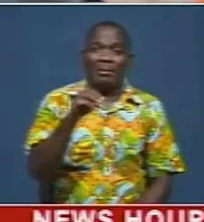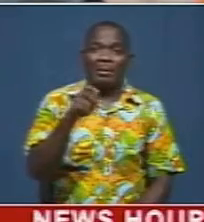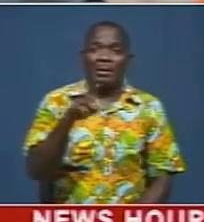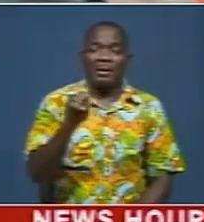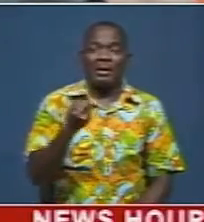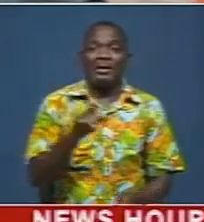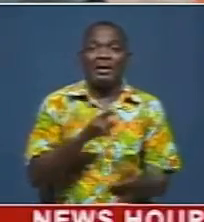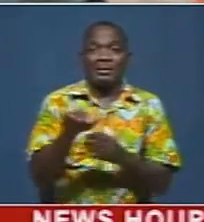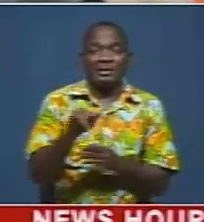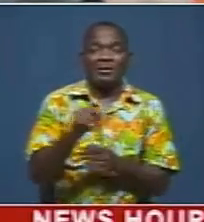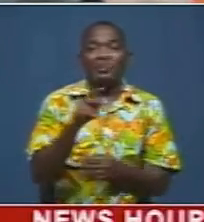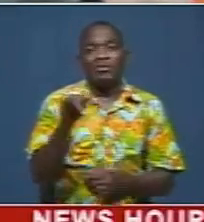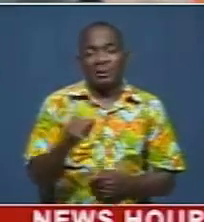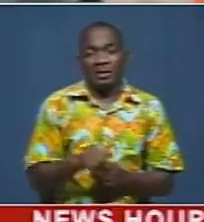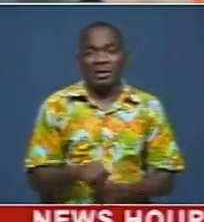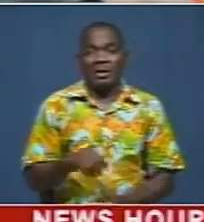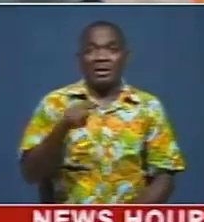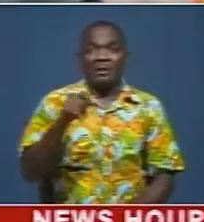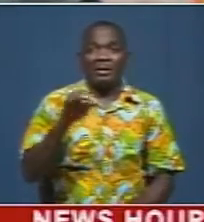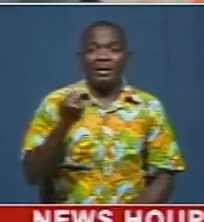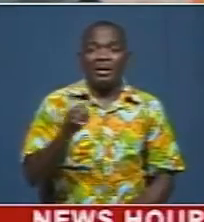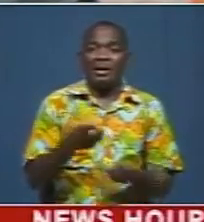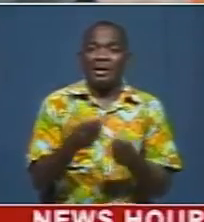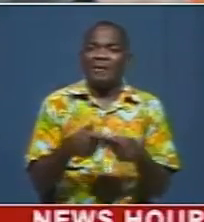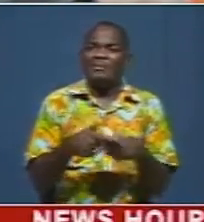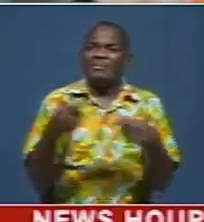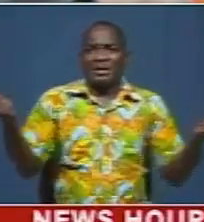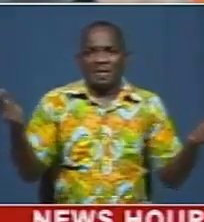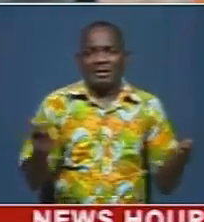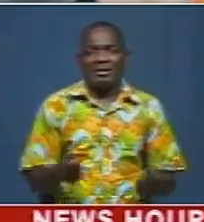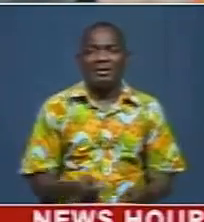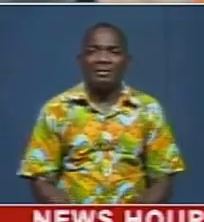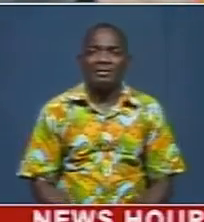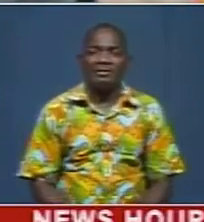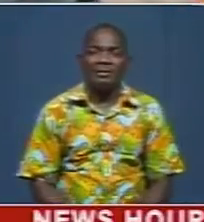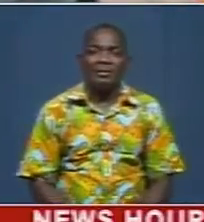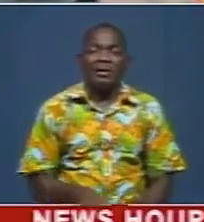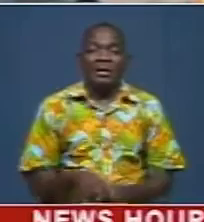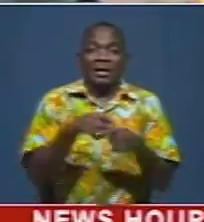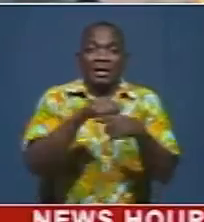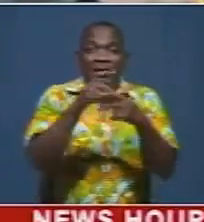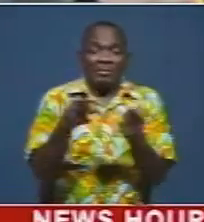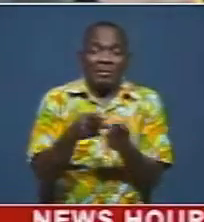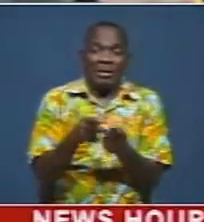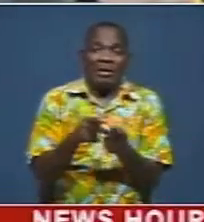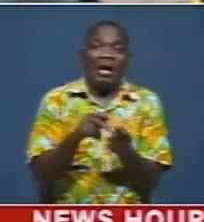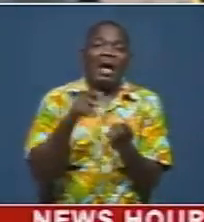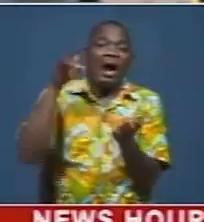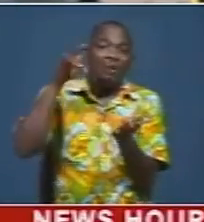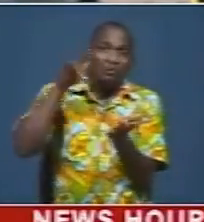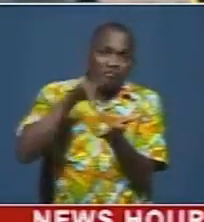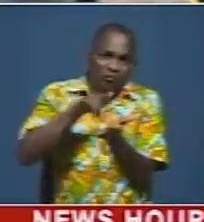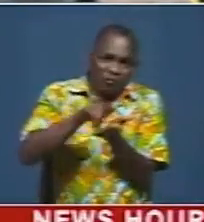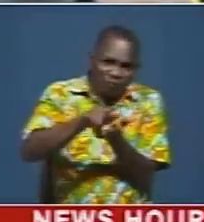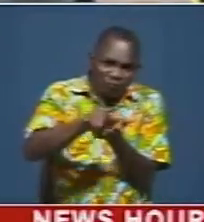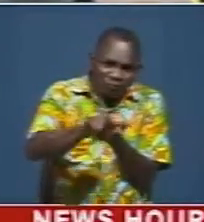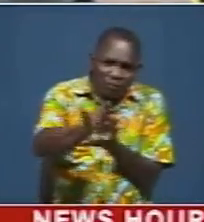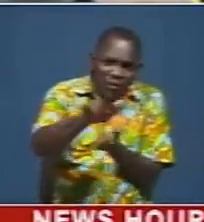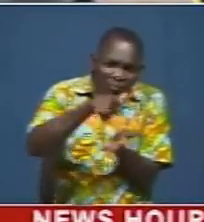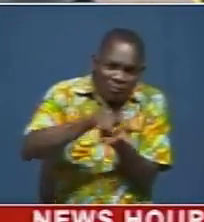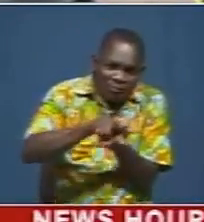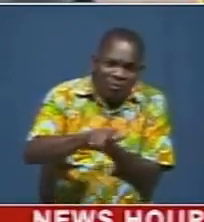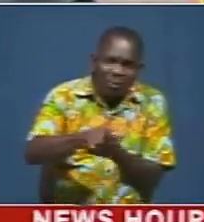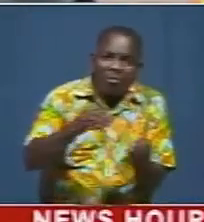perhaps the biggest in the sense of land space that's available. The runway is, I think, 430 or so